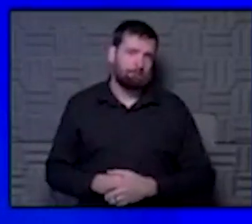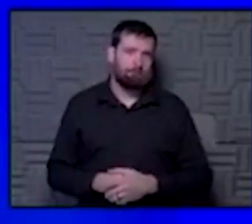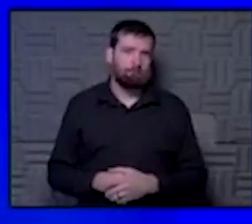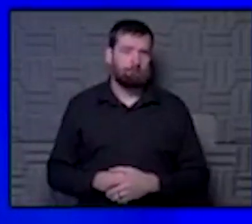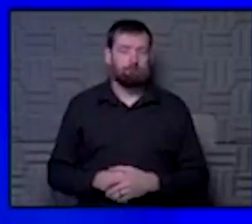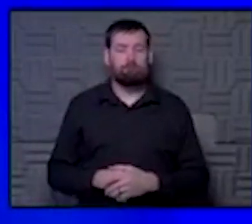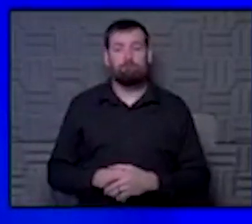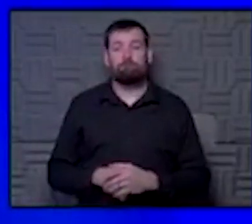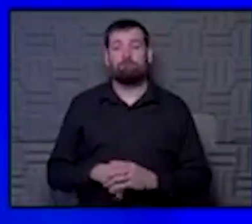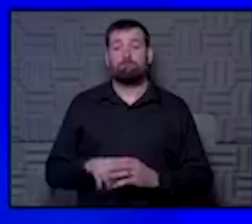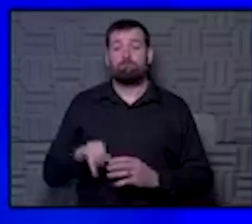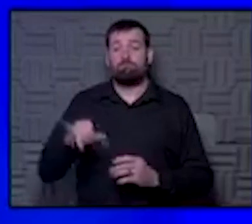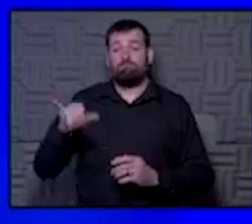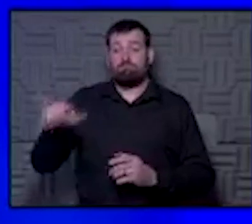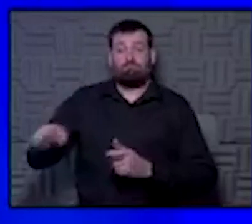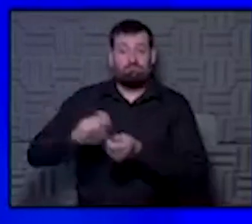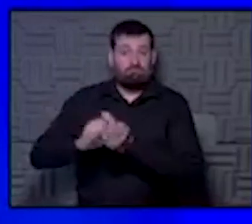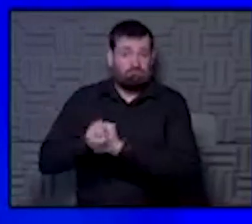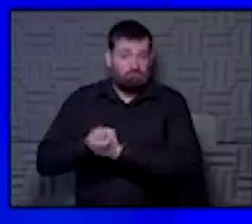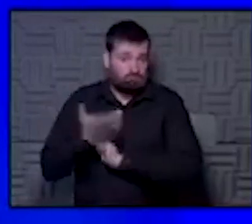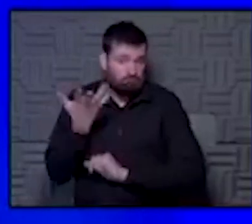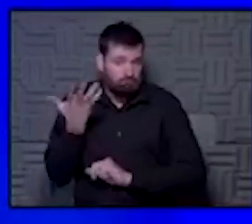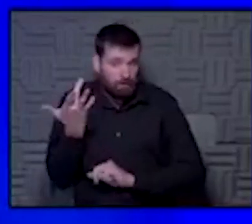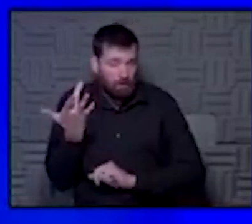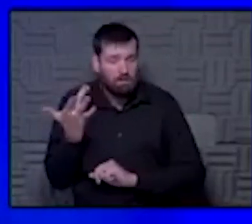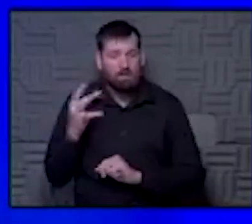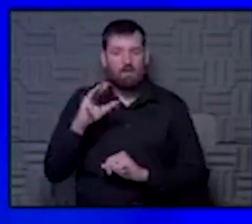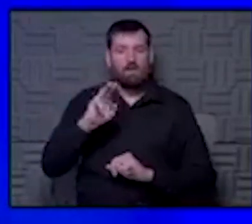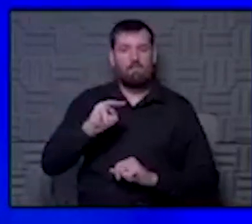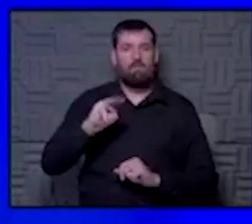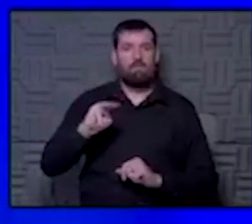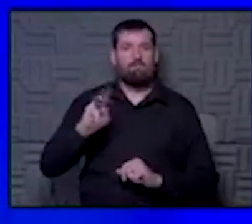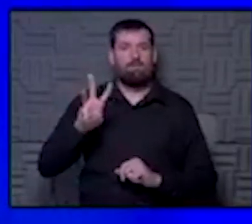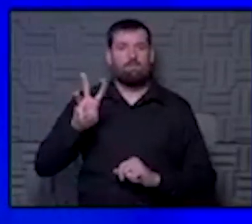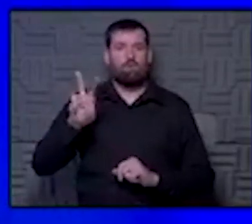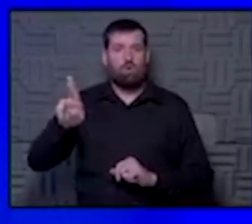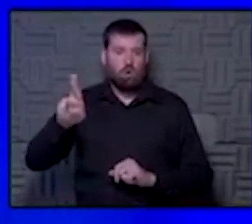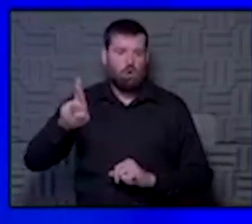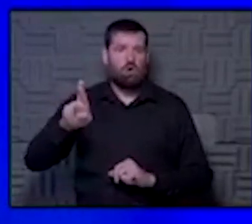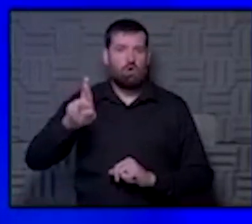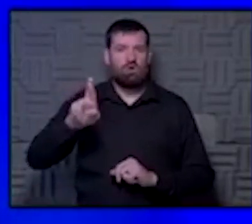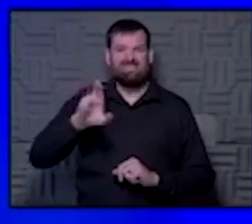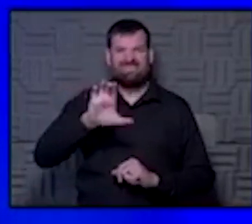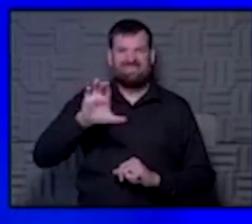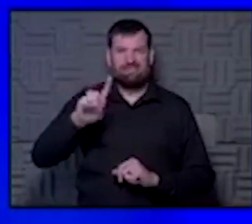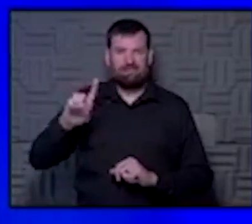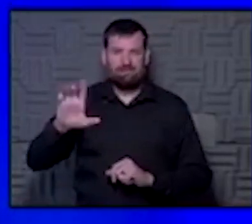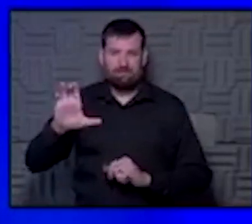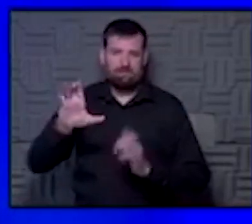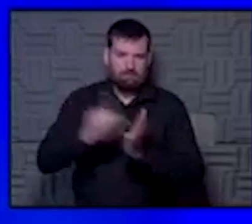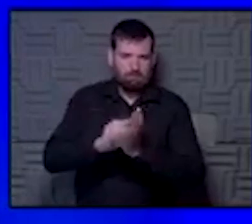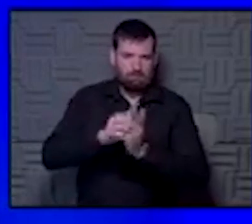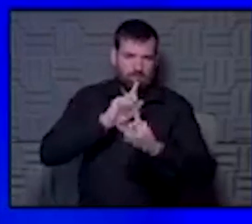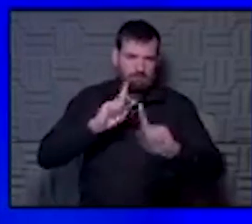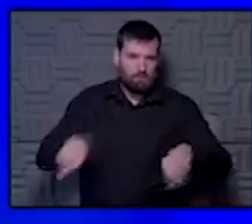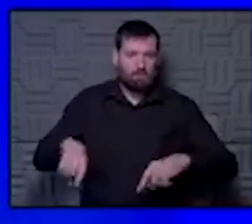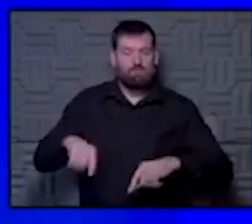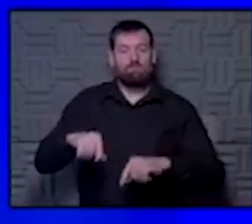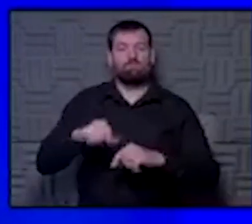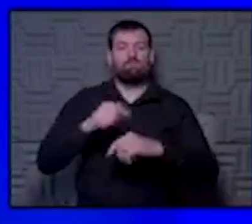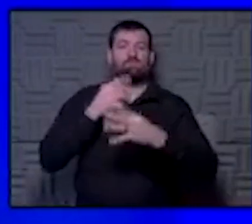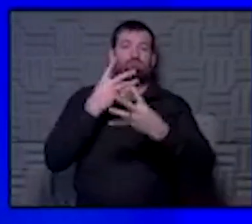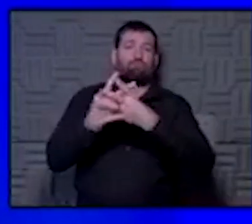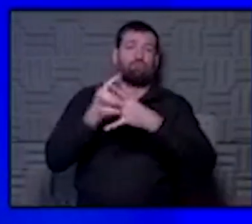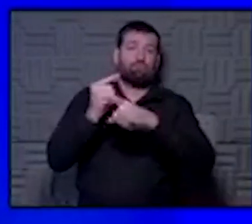That change was brought about by a MMWR report, a CDC publication report that showed that there was a prison guard who